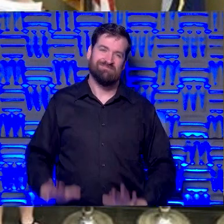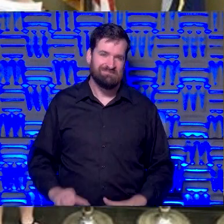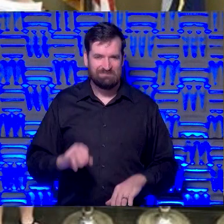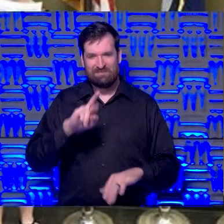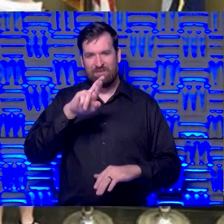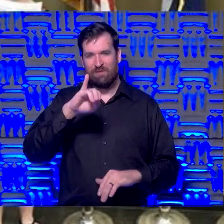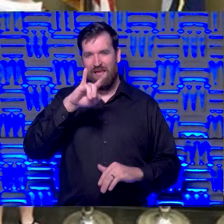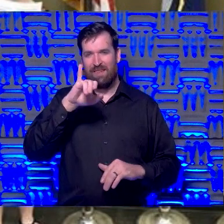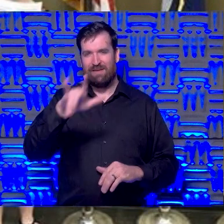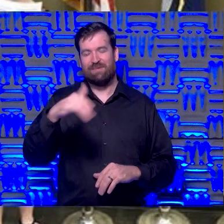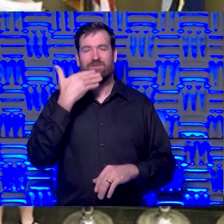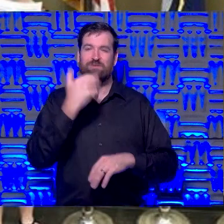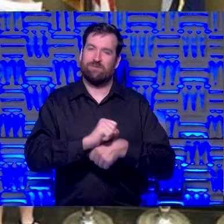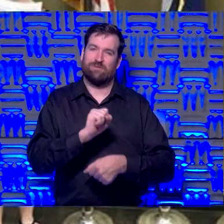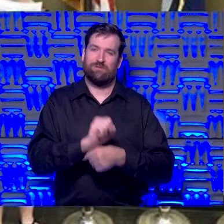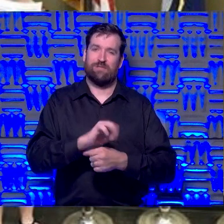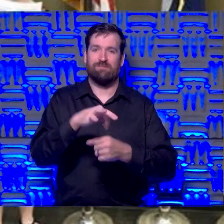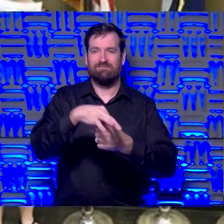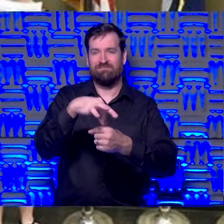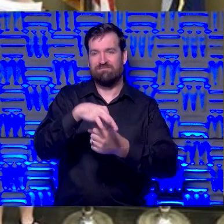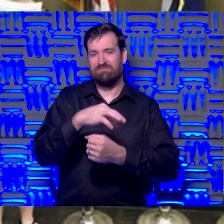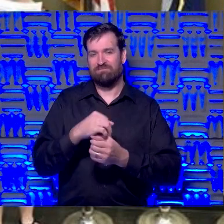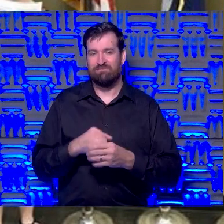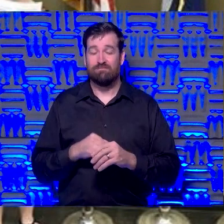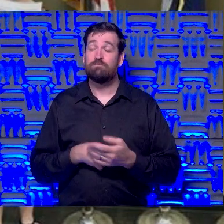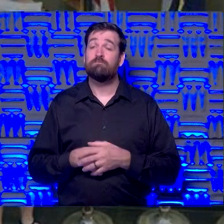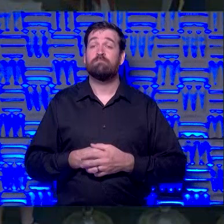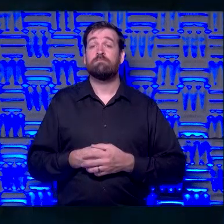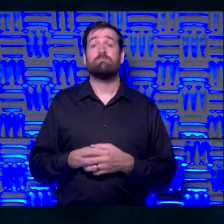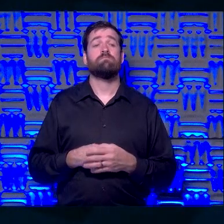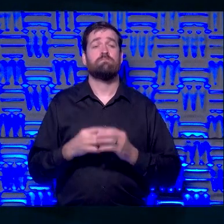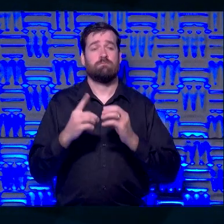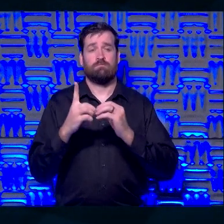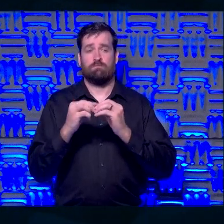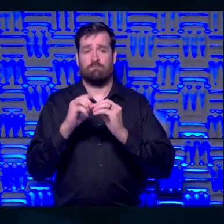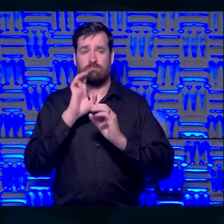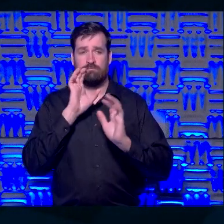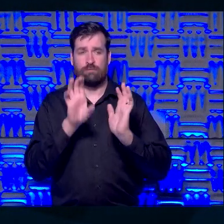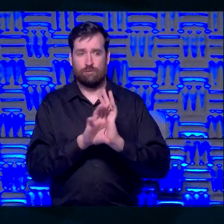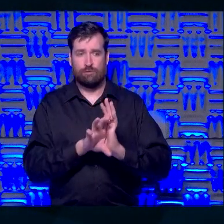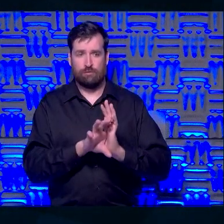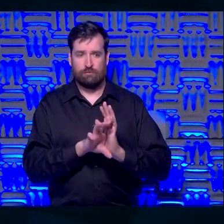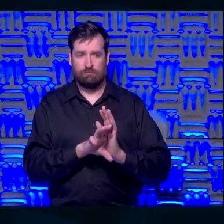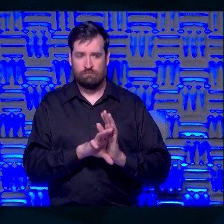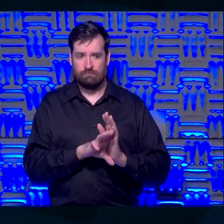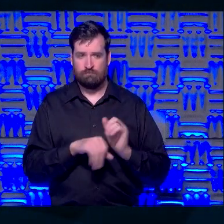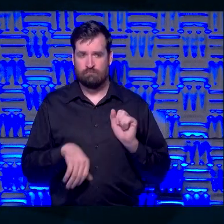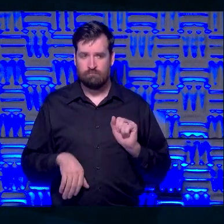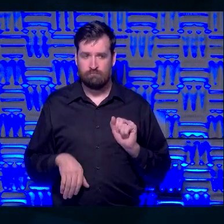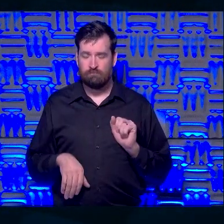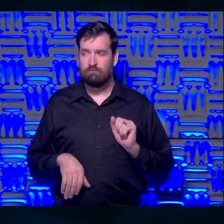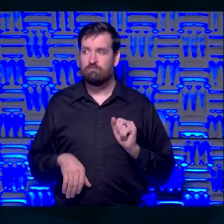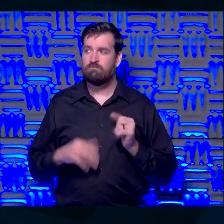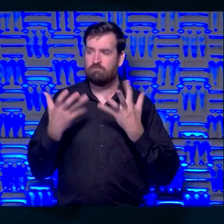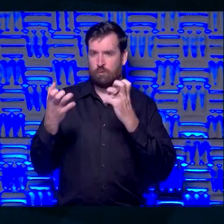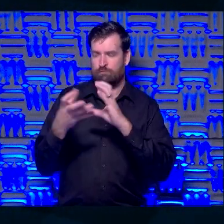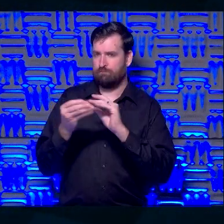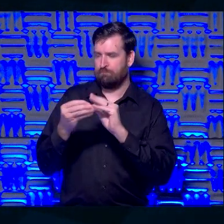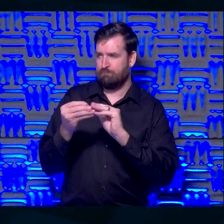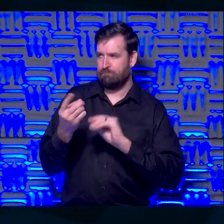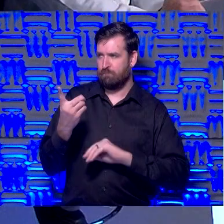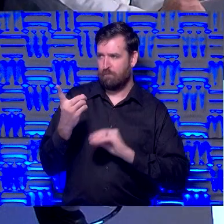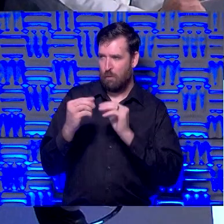done, and good job registering to vote. Hey, one more picture to show, but before we get there, I want to say one more thing to